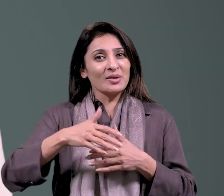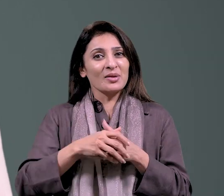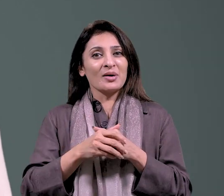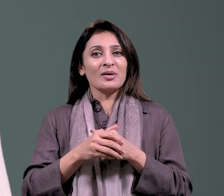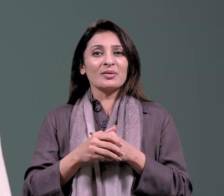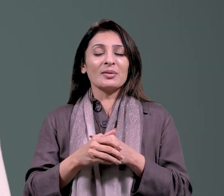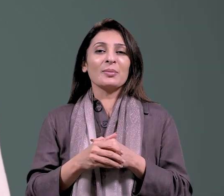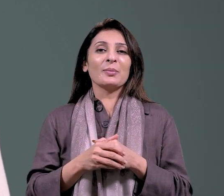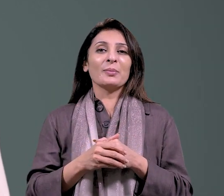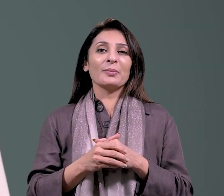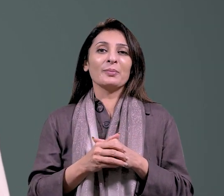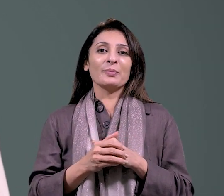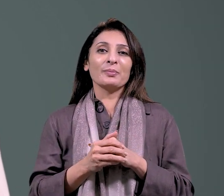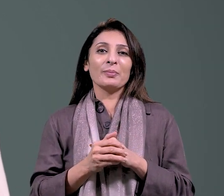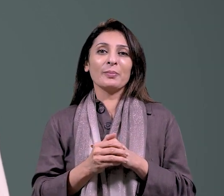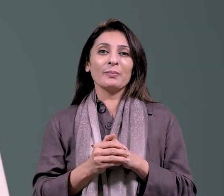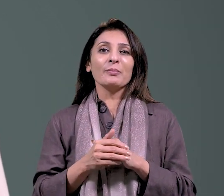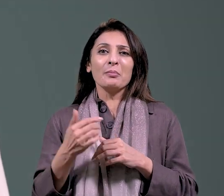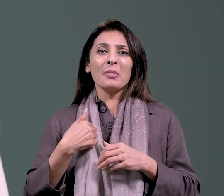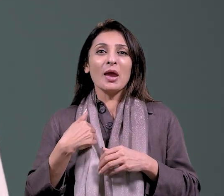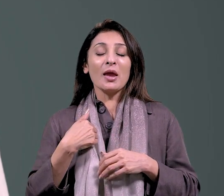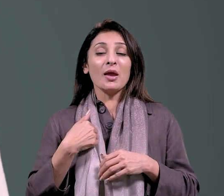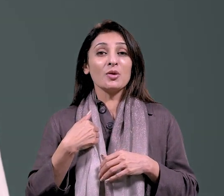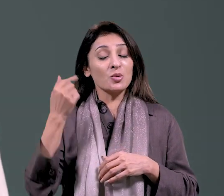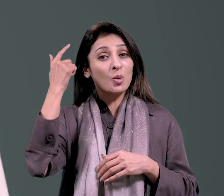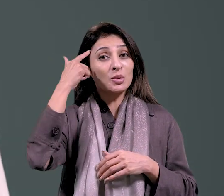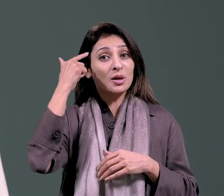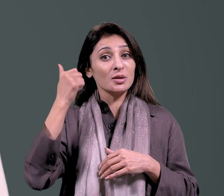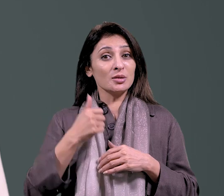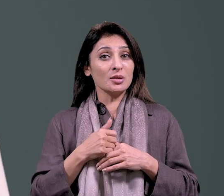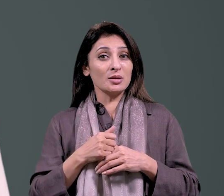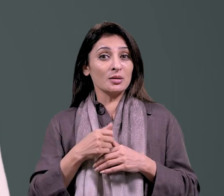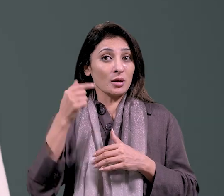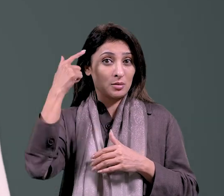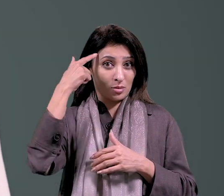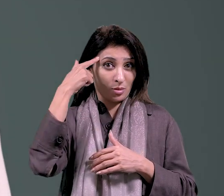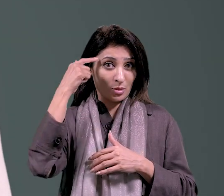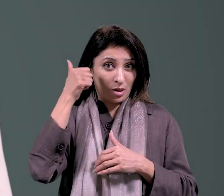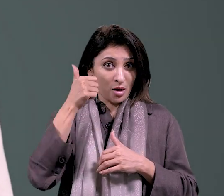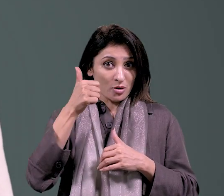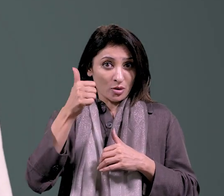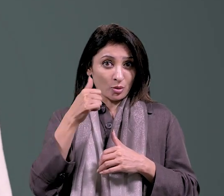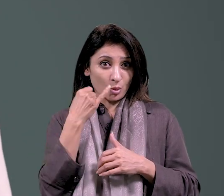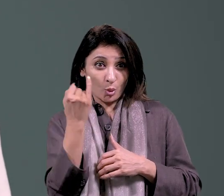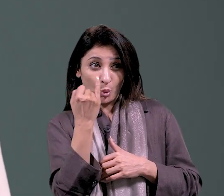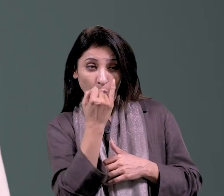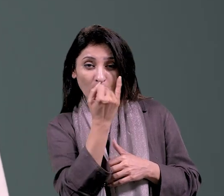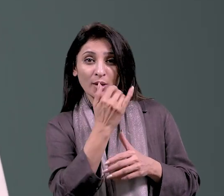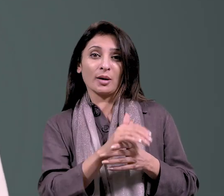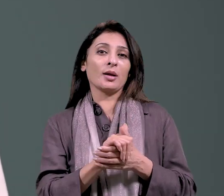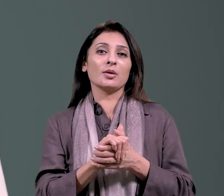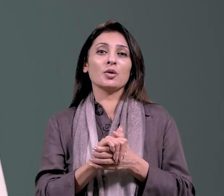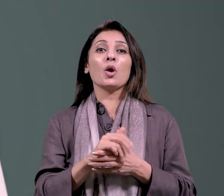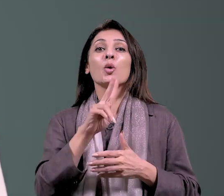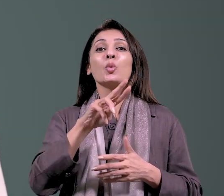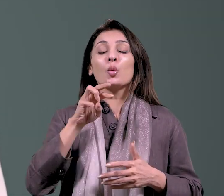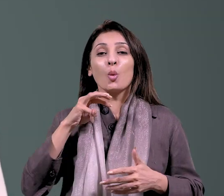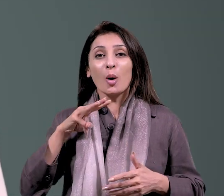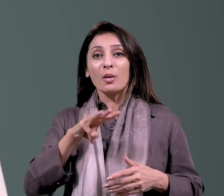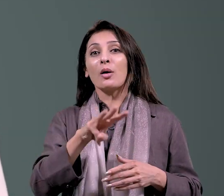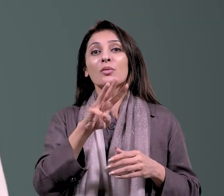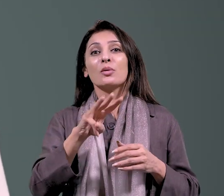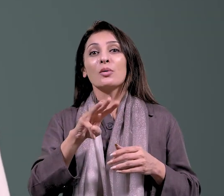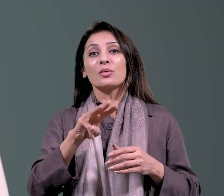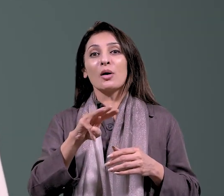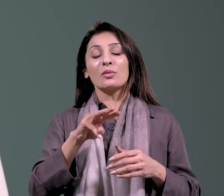I yearned for someone more smart on the biological tree. Around 200,000 years